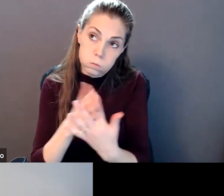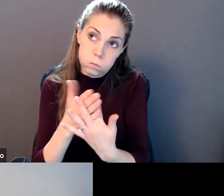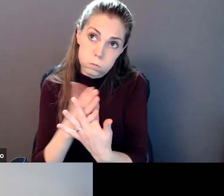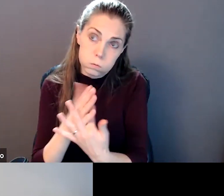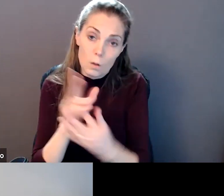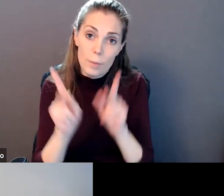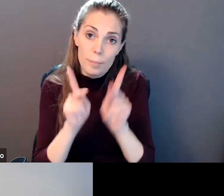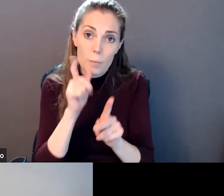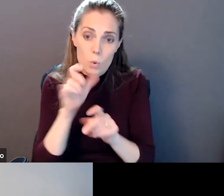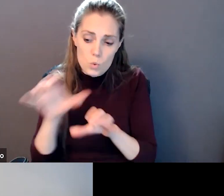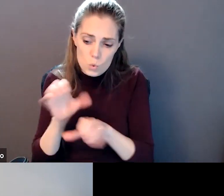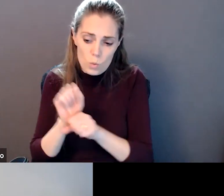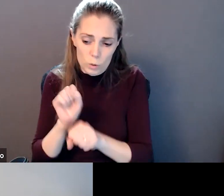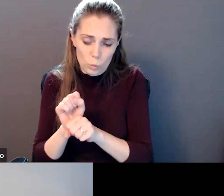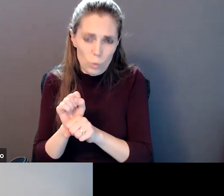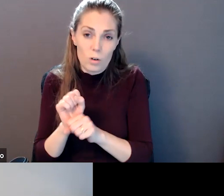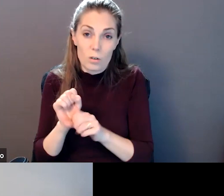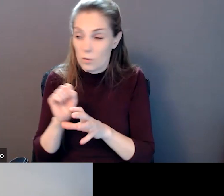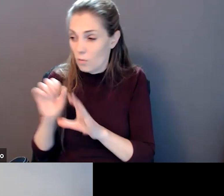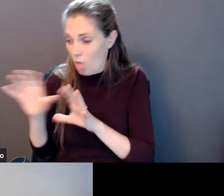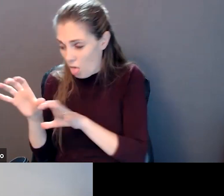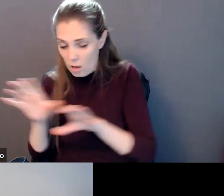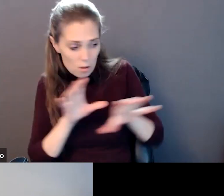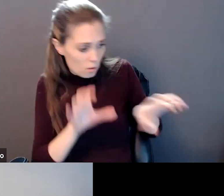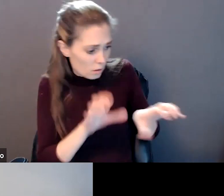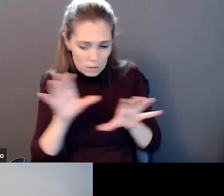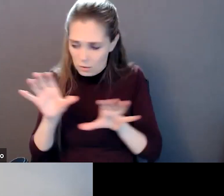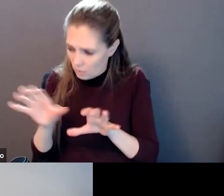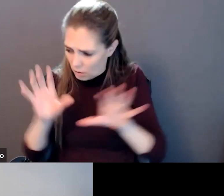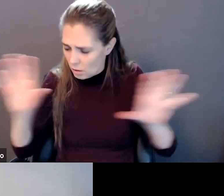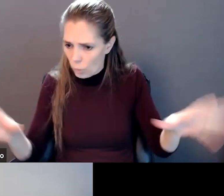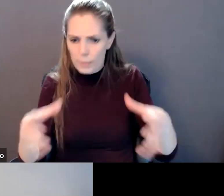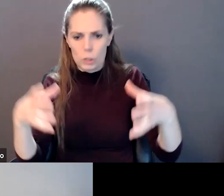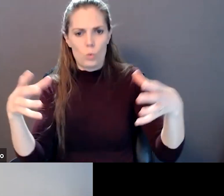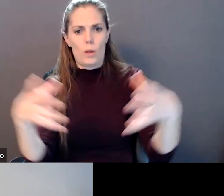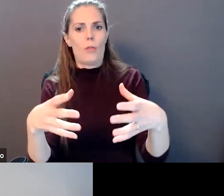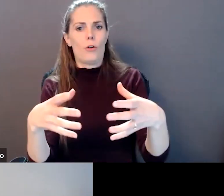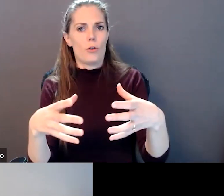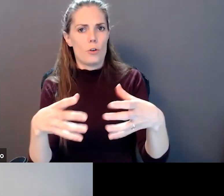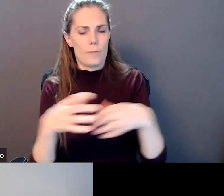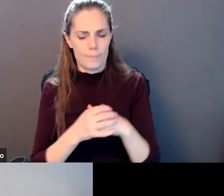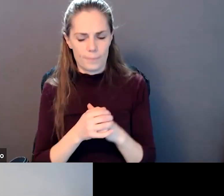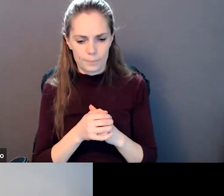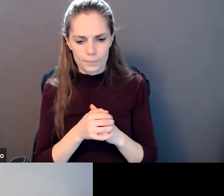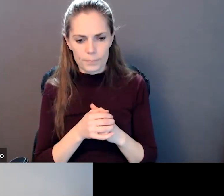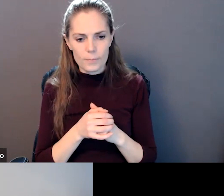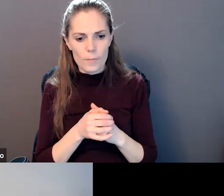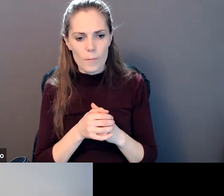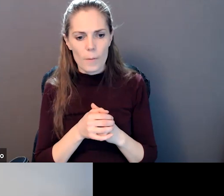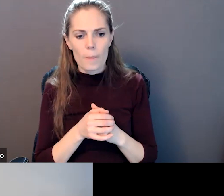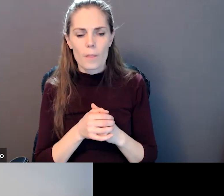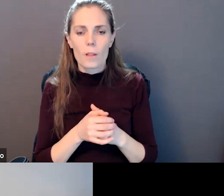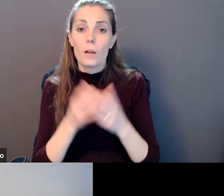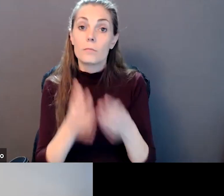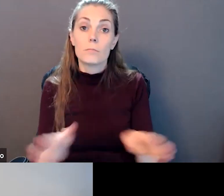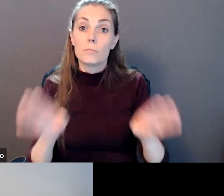coming together over these years to really bring us to this place. And I guess in closing to you, I want